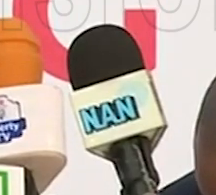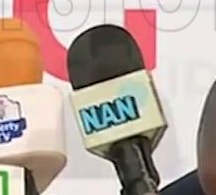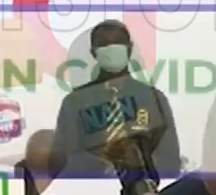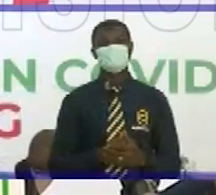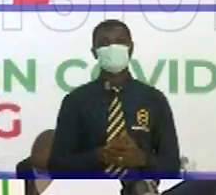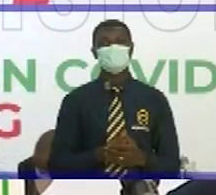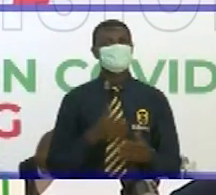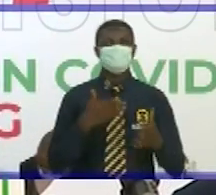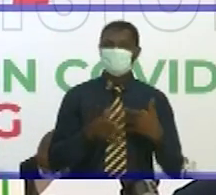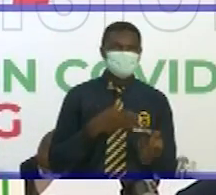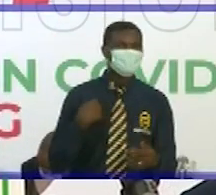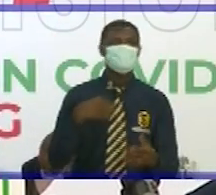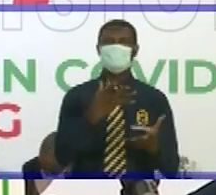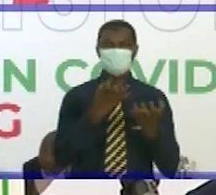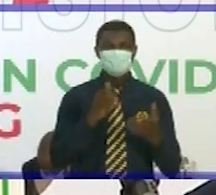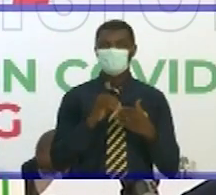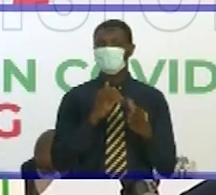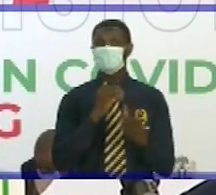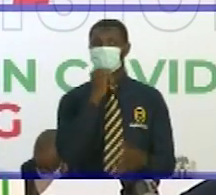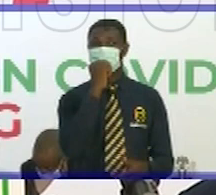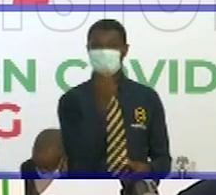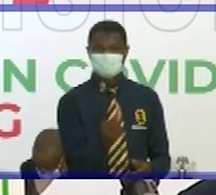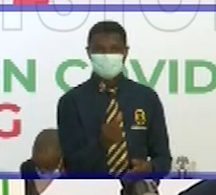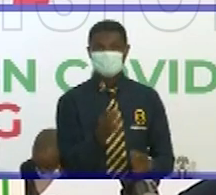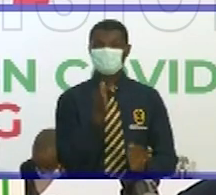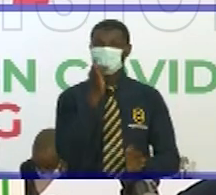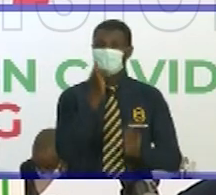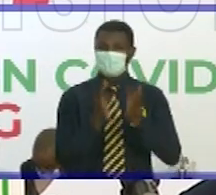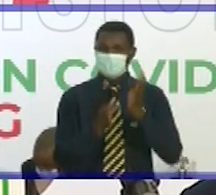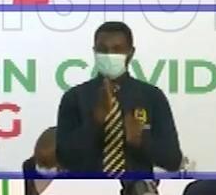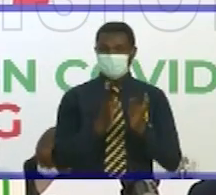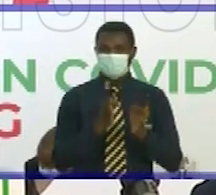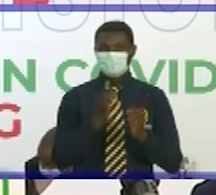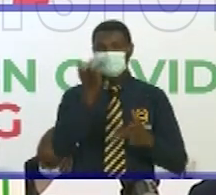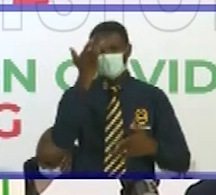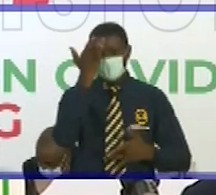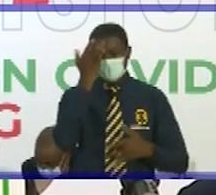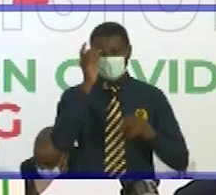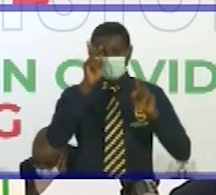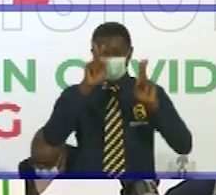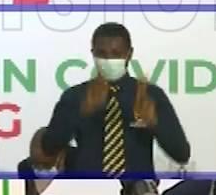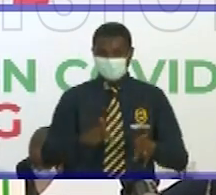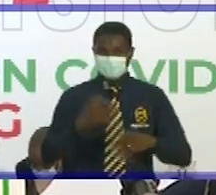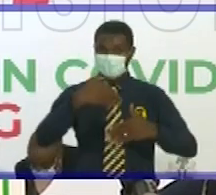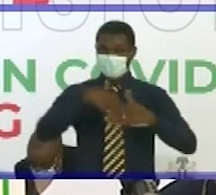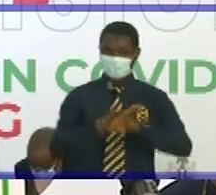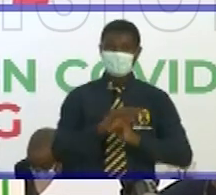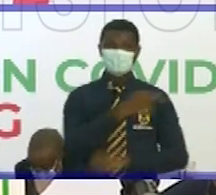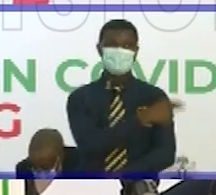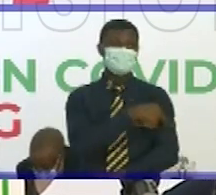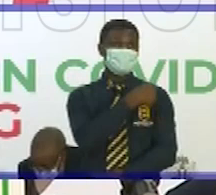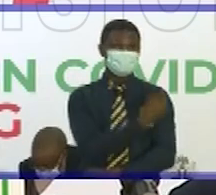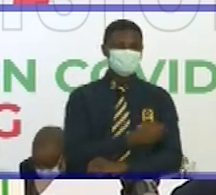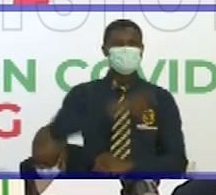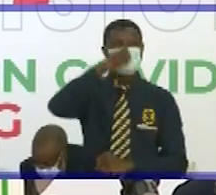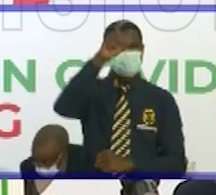a fe ako nigba ti won ba gbe alaisan wa o di dandan ko je pe